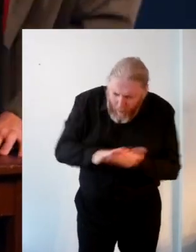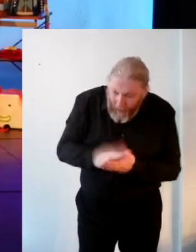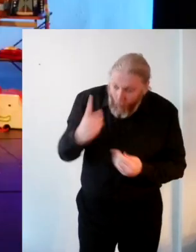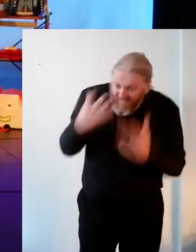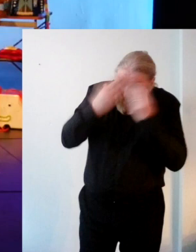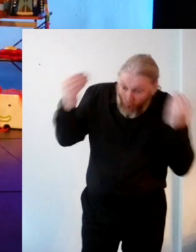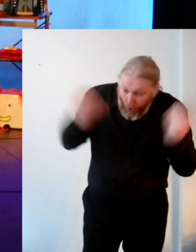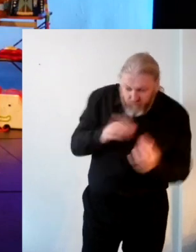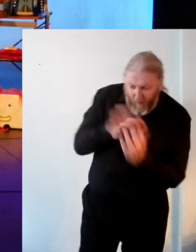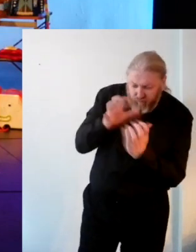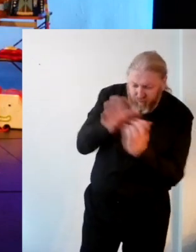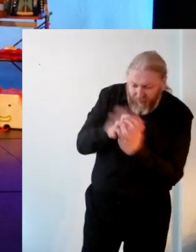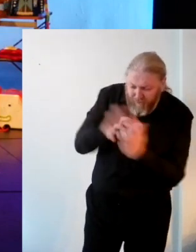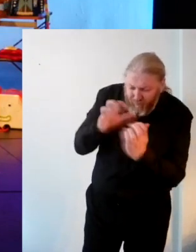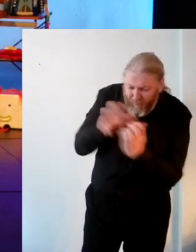You missed a bit.